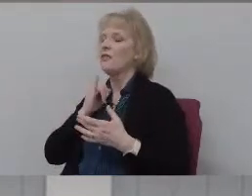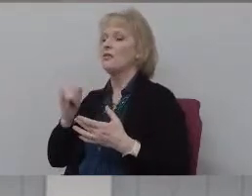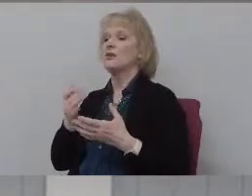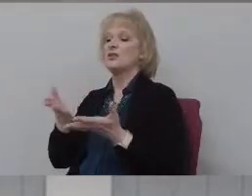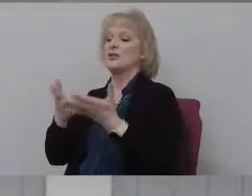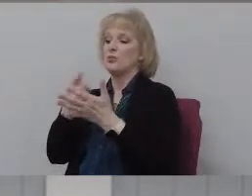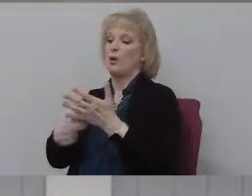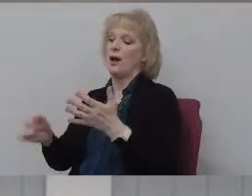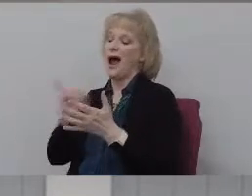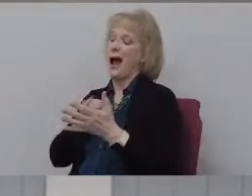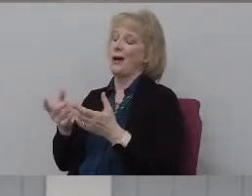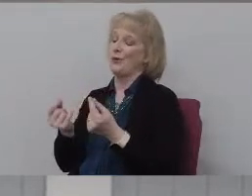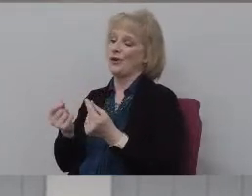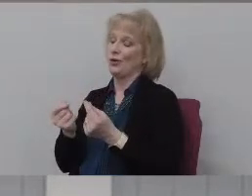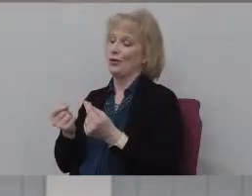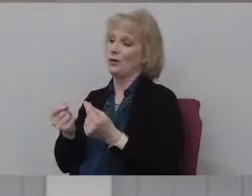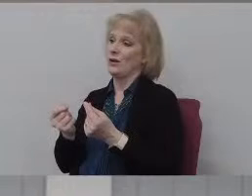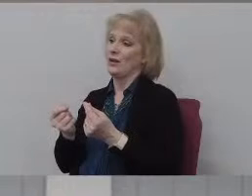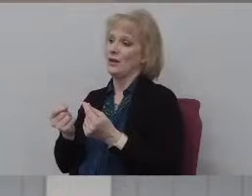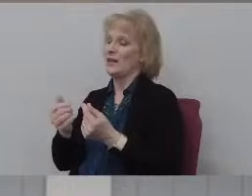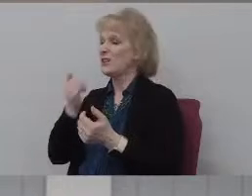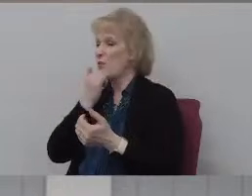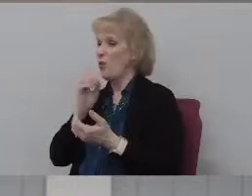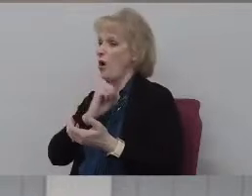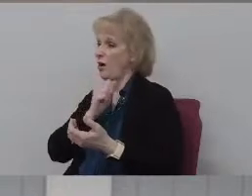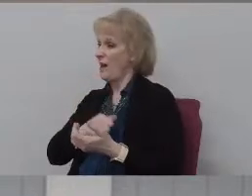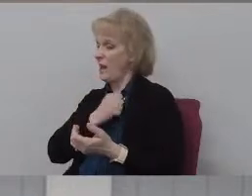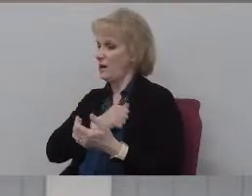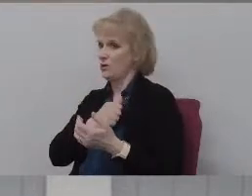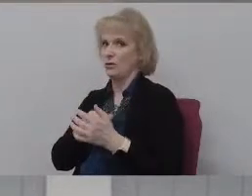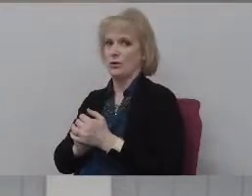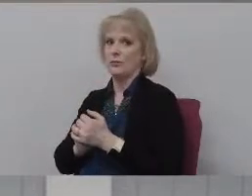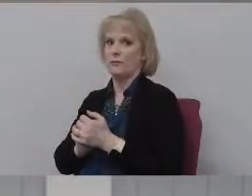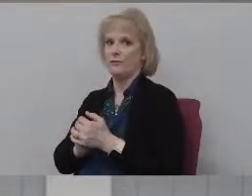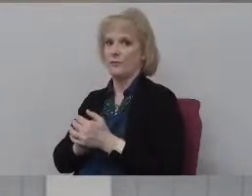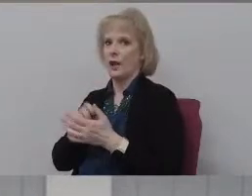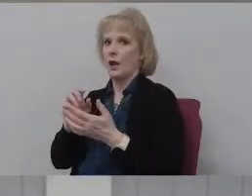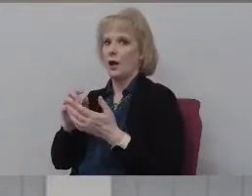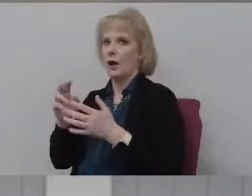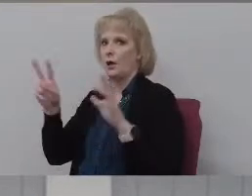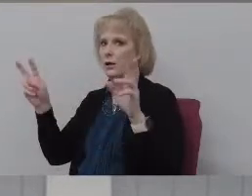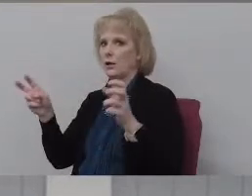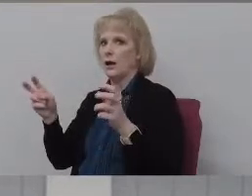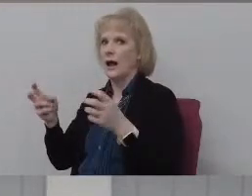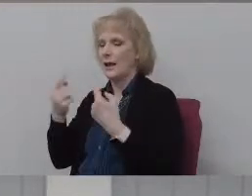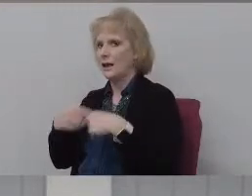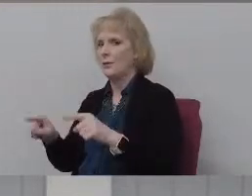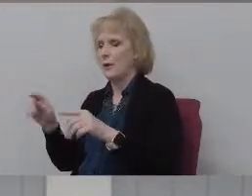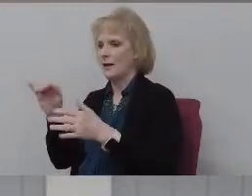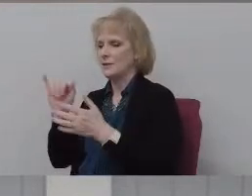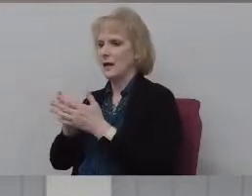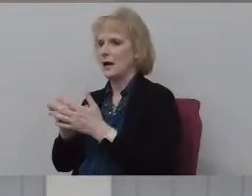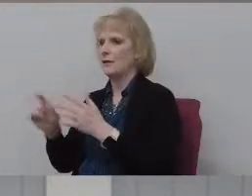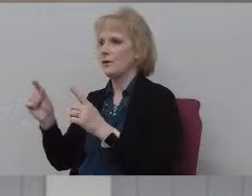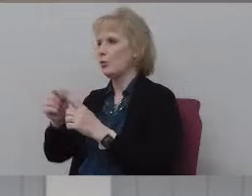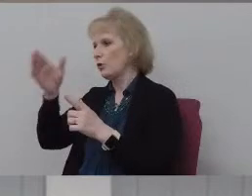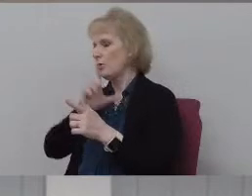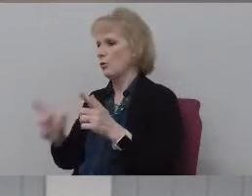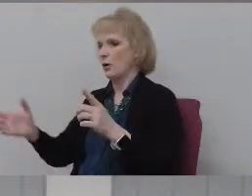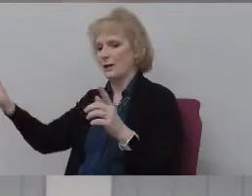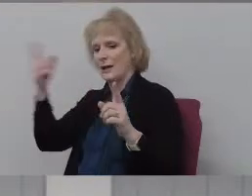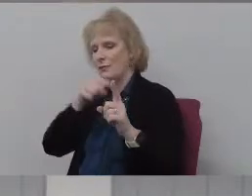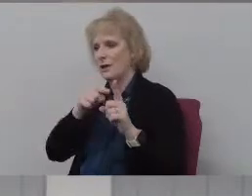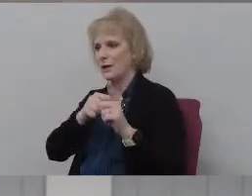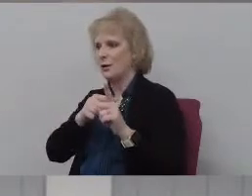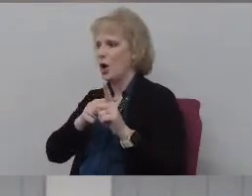do. There, it's entirely the wrong attitude there. So go ahead, read verses 4 and 5 again. It came to pass that night that the word of the Lord came unto Nathan, saying, go